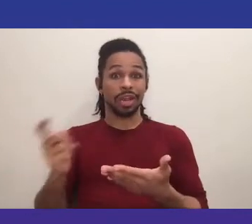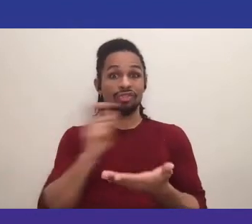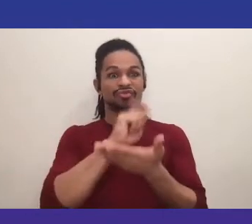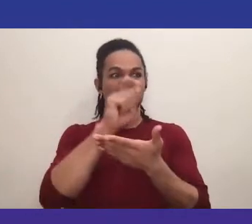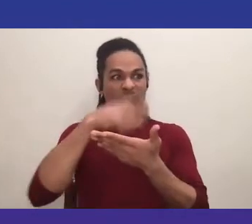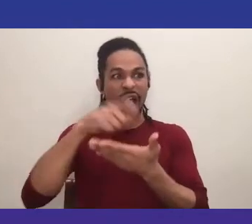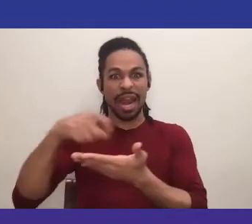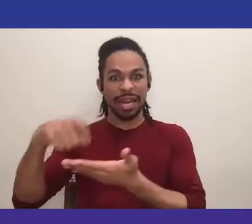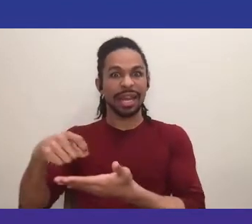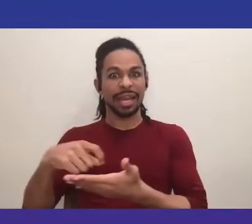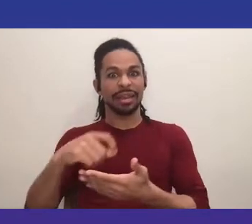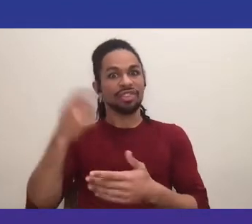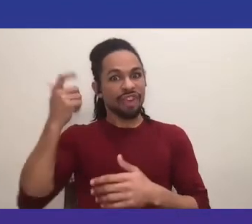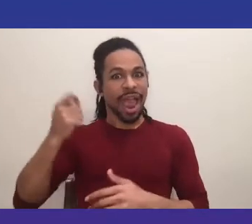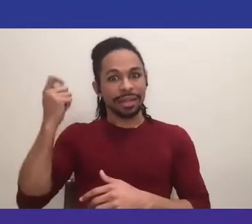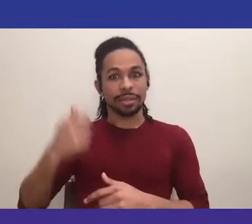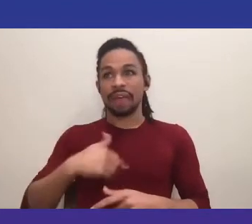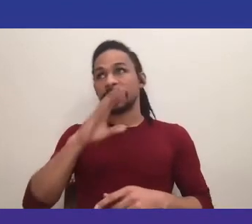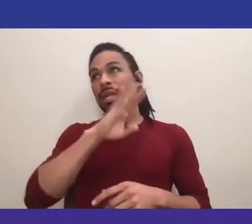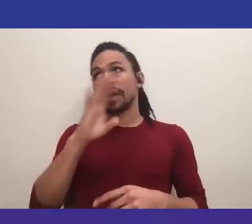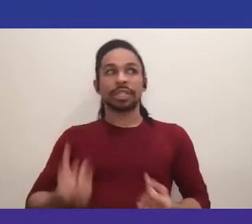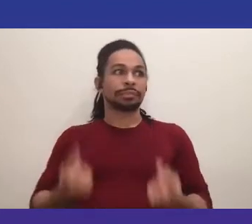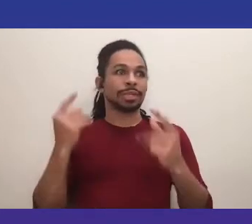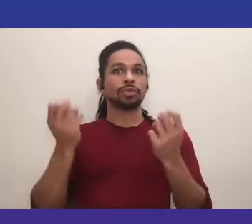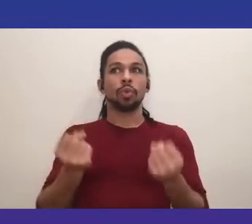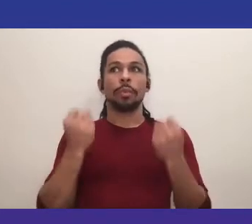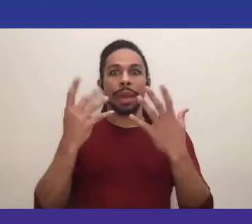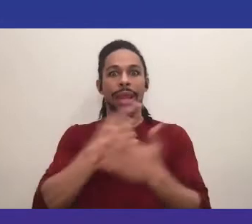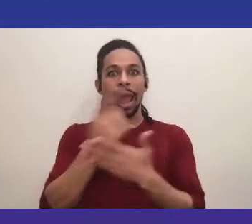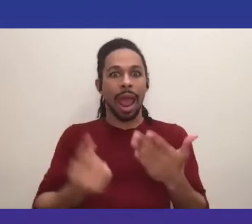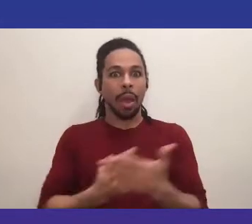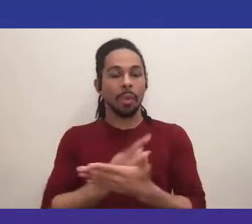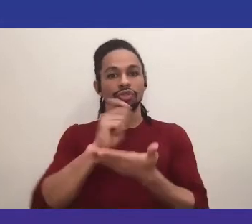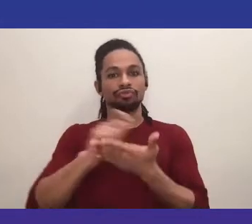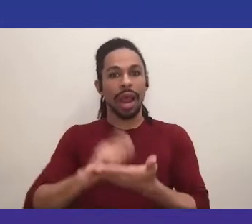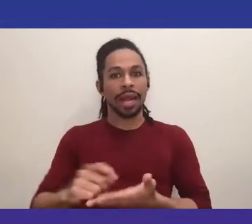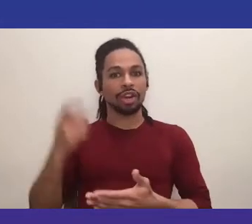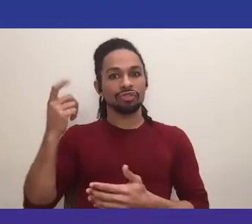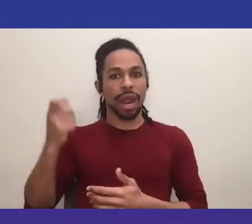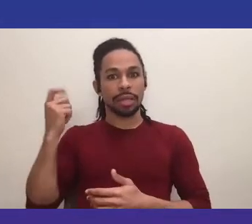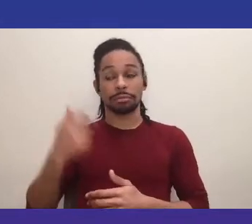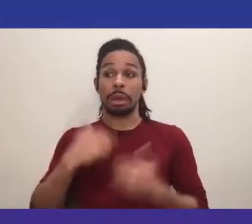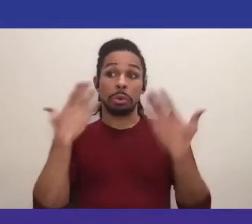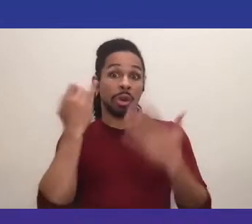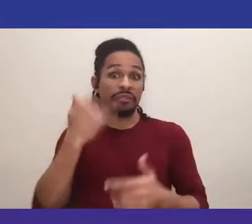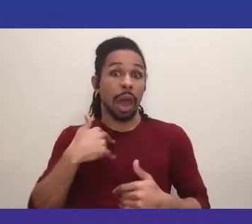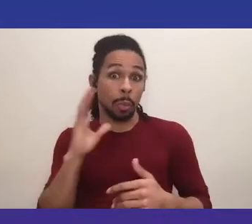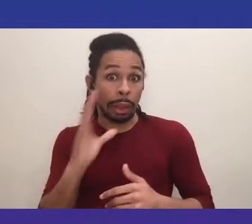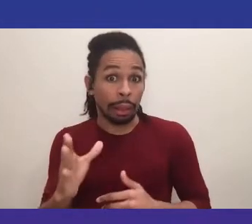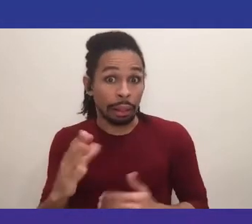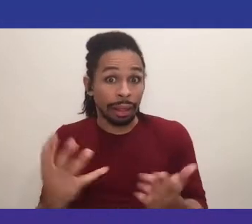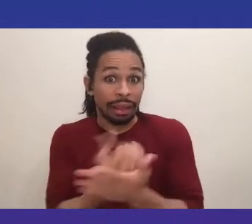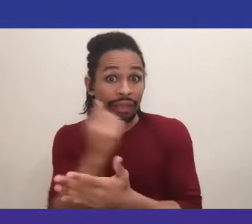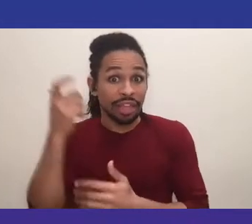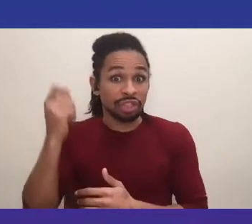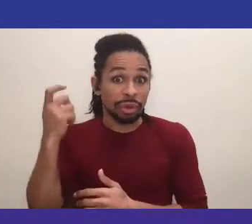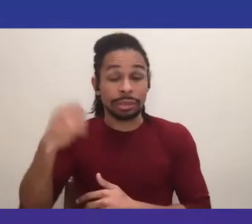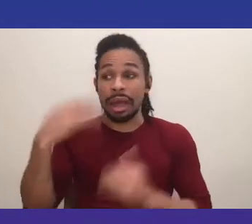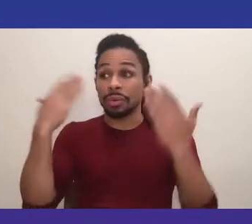had never spent so many hours writing grants. And I'm like, I don't know if I'm gonna get these grants. I don't know if these honestly,